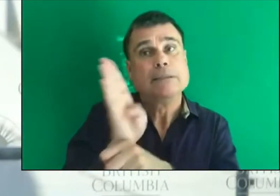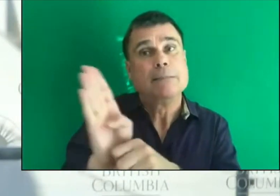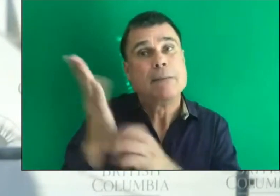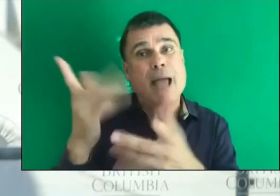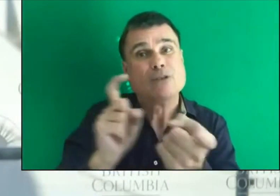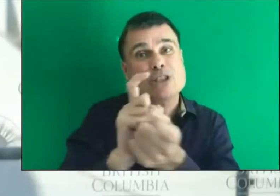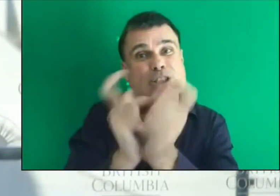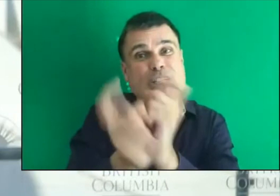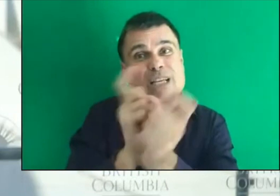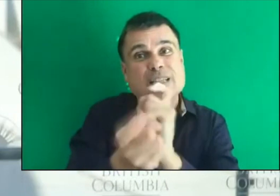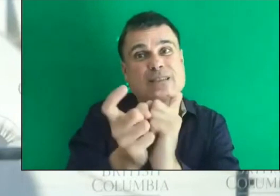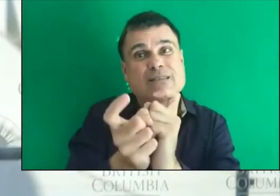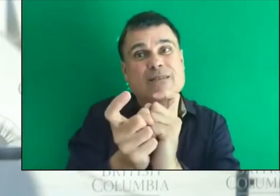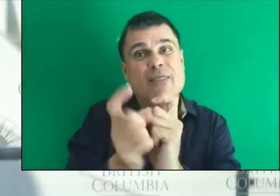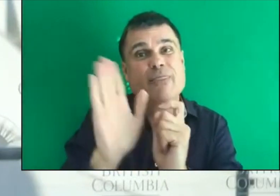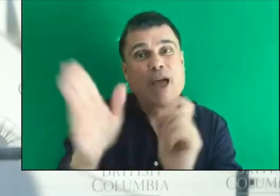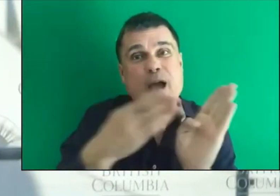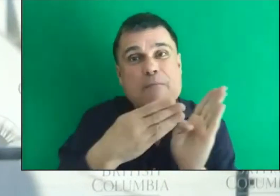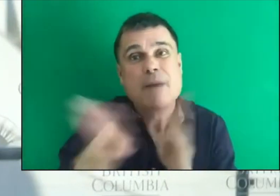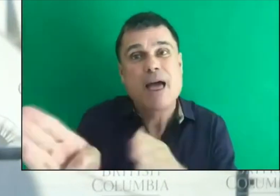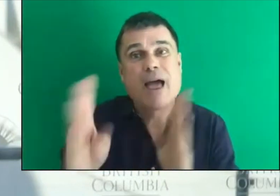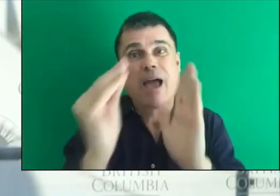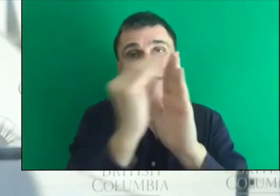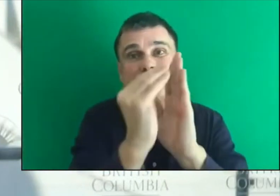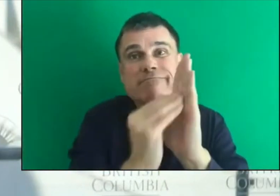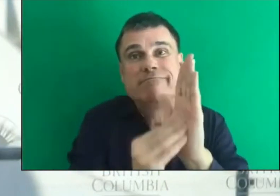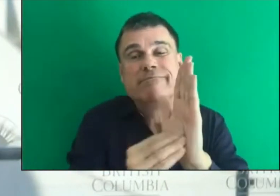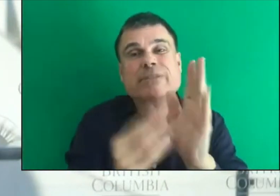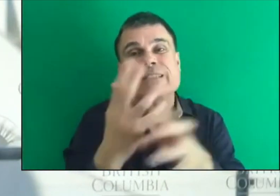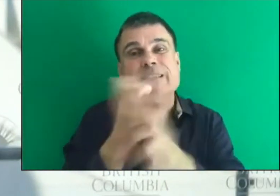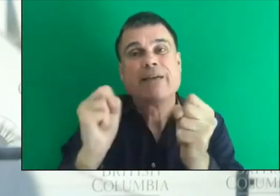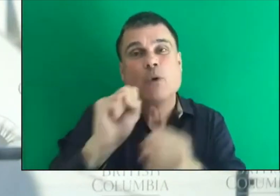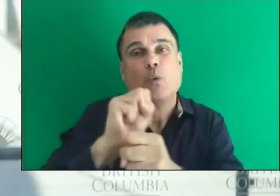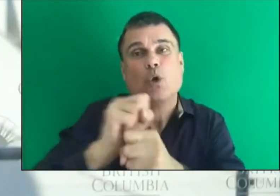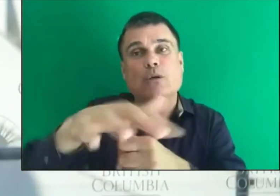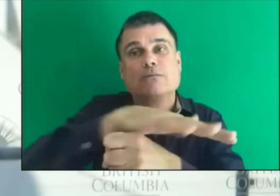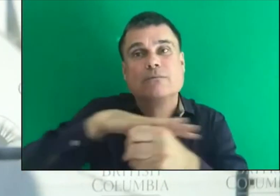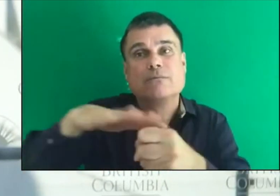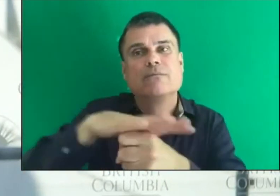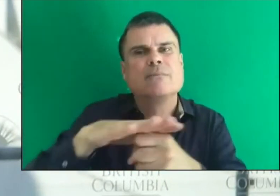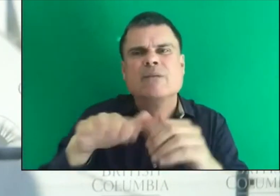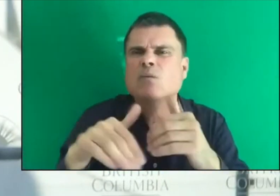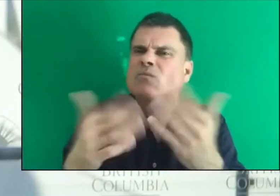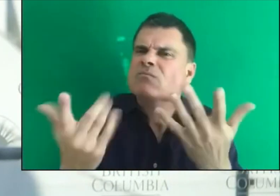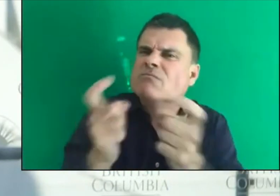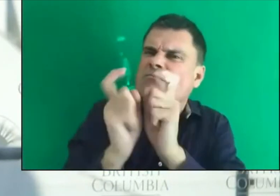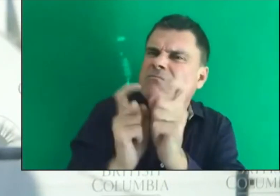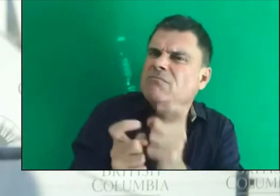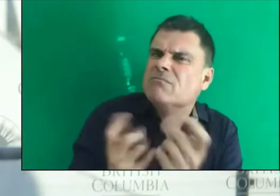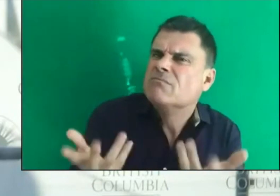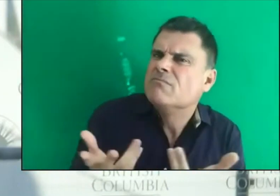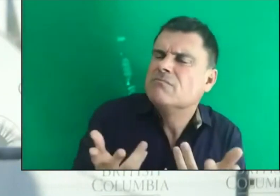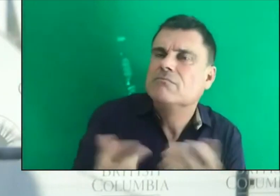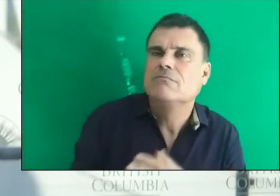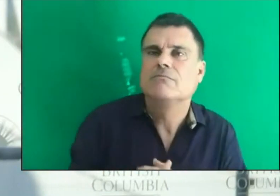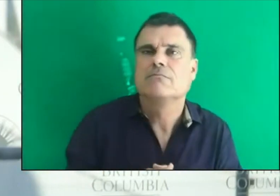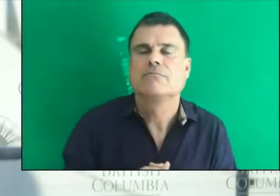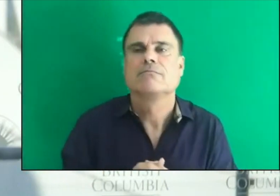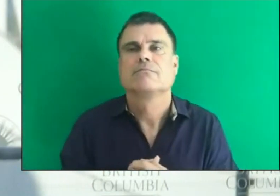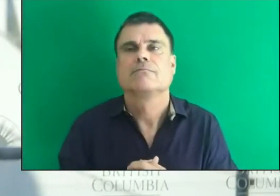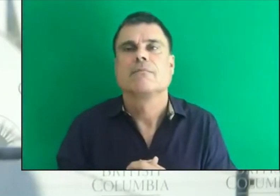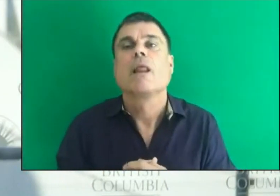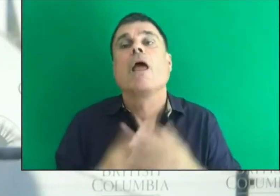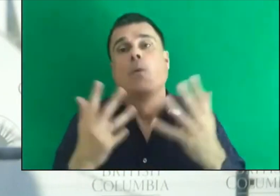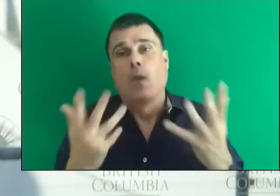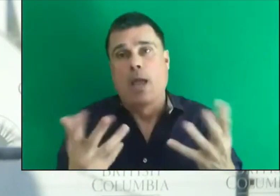weeks, those are not to happen. Do you have a follow-up, Zara? Yes, I do. Thank you. So regarding the indoor